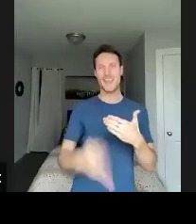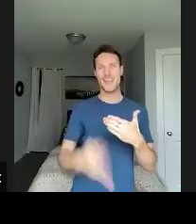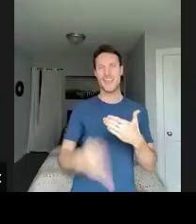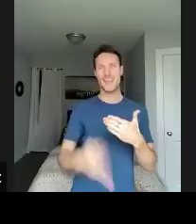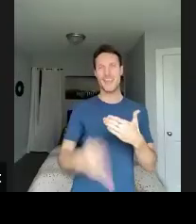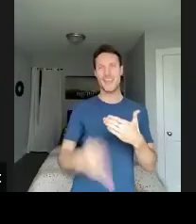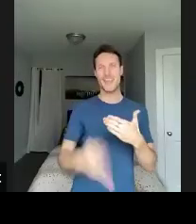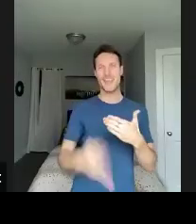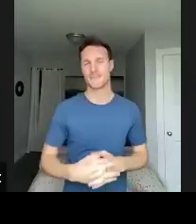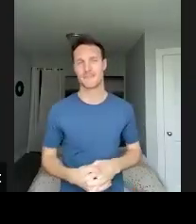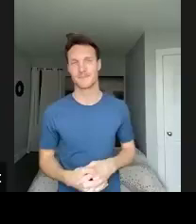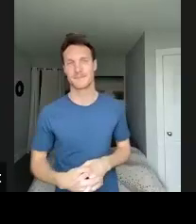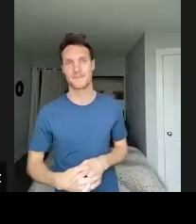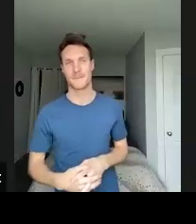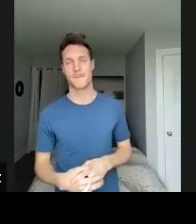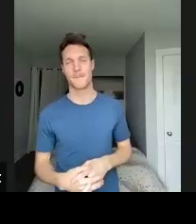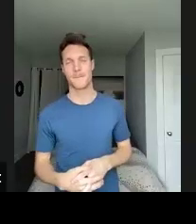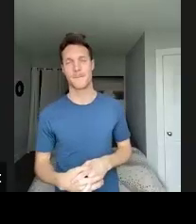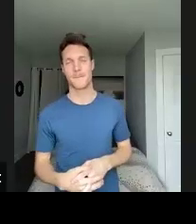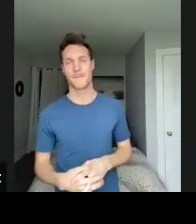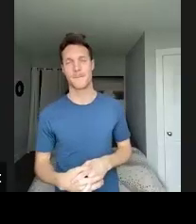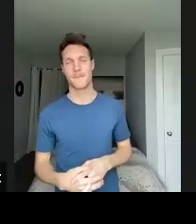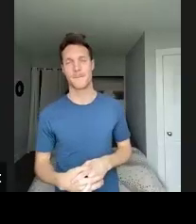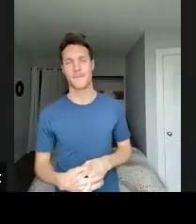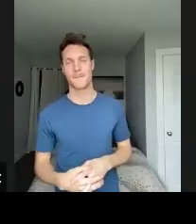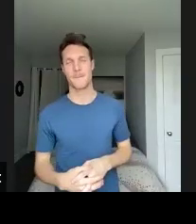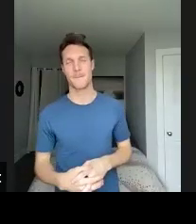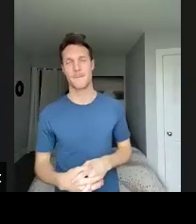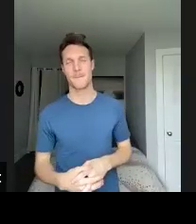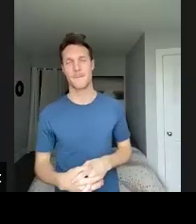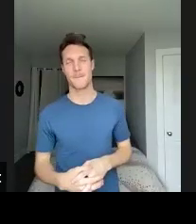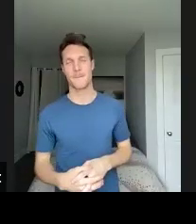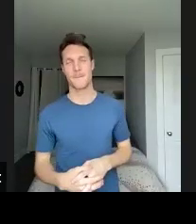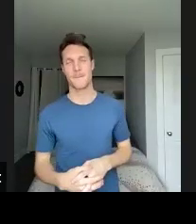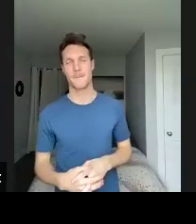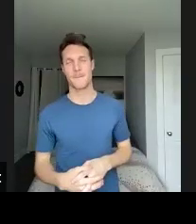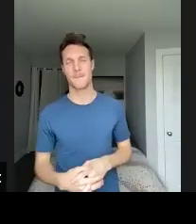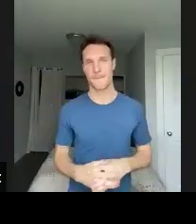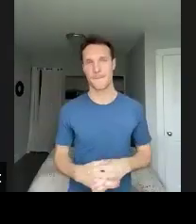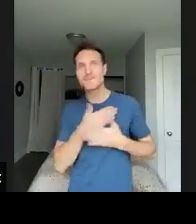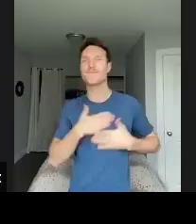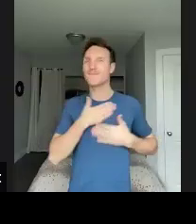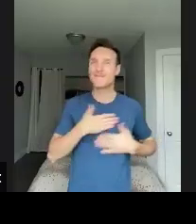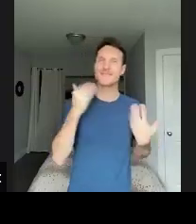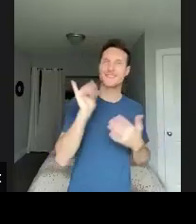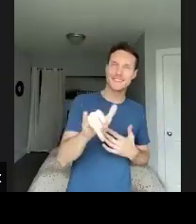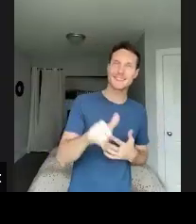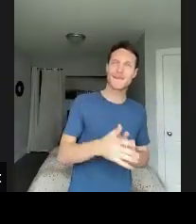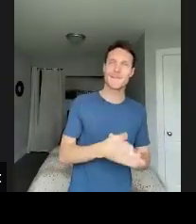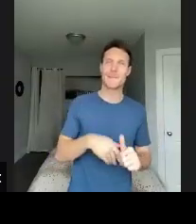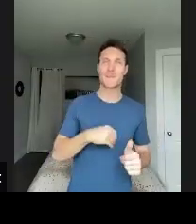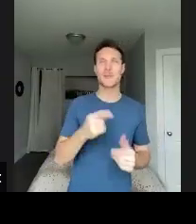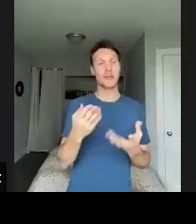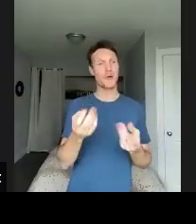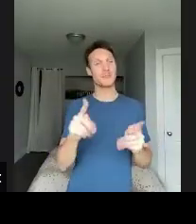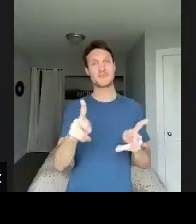today. And so we do appreciate that. And Seth, I think you are up with our final